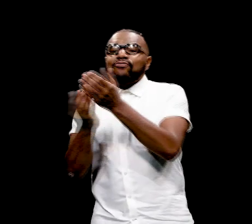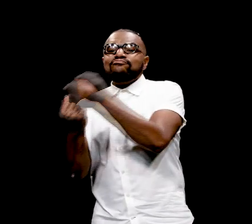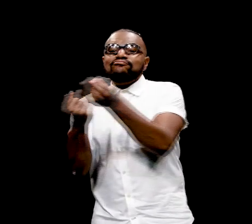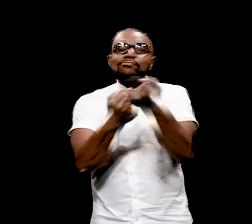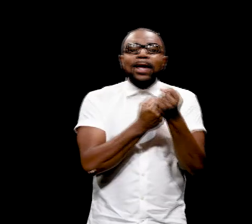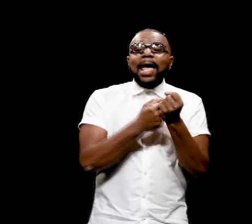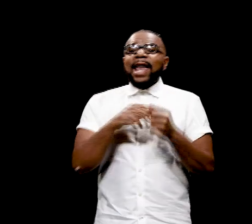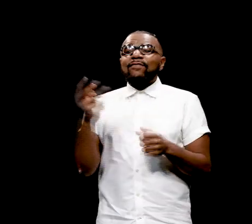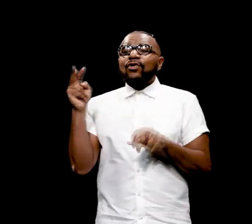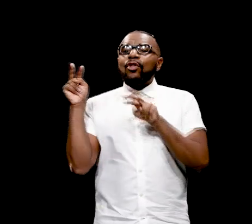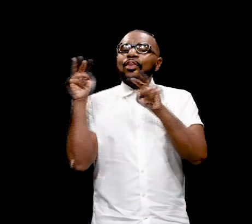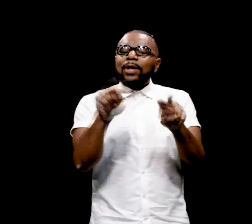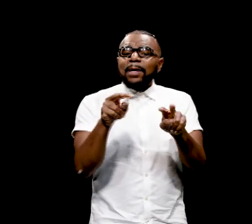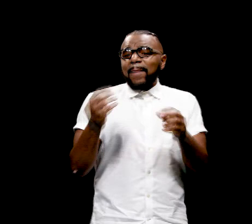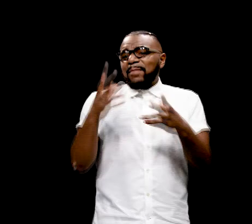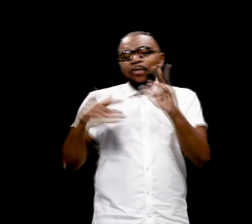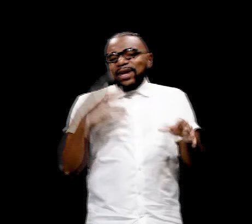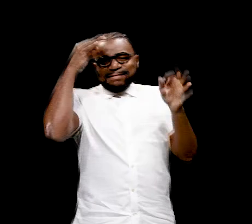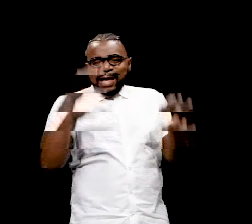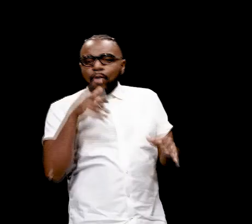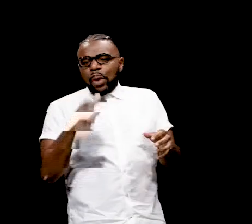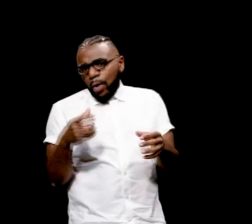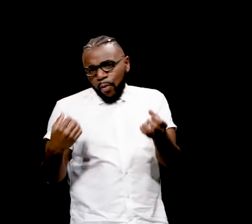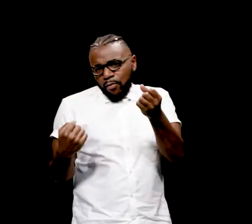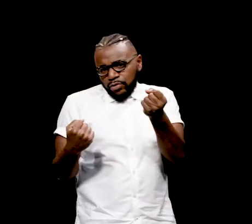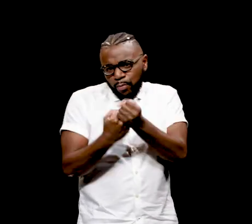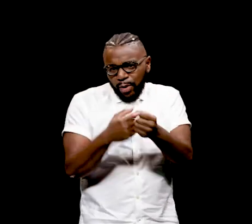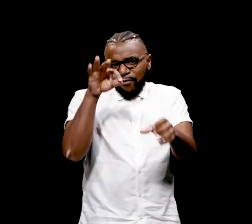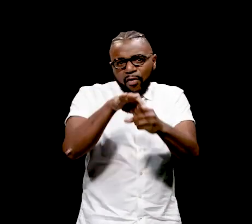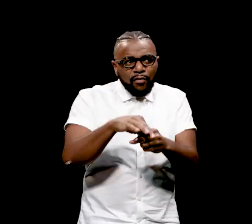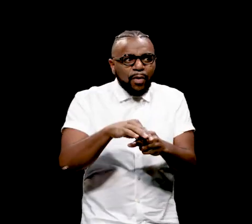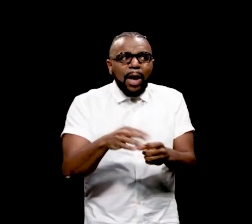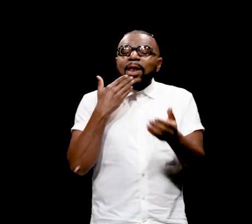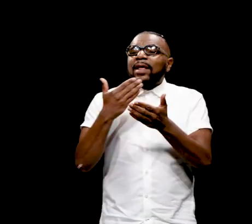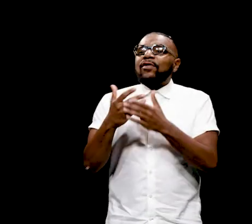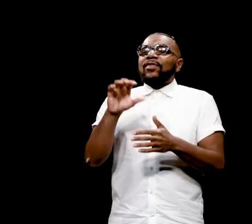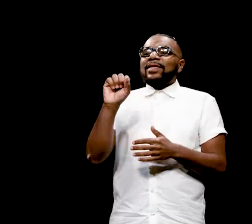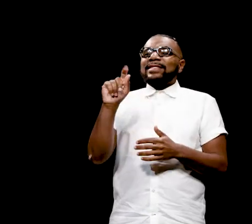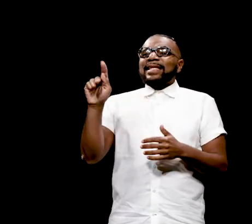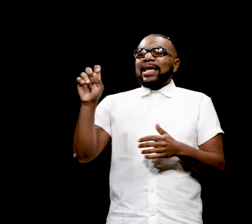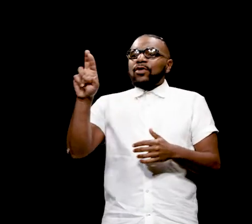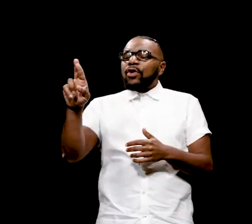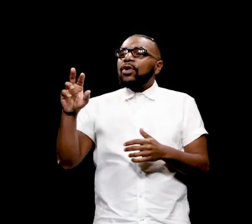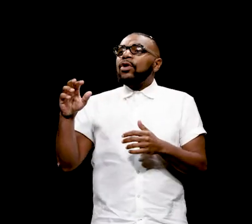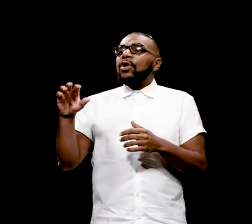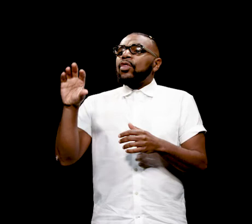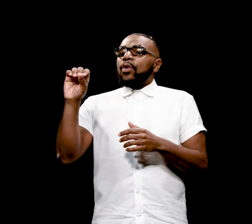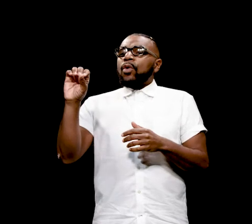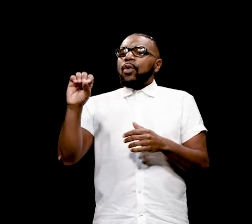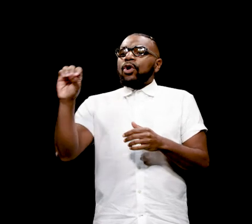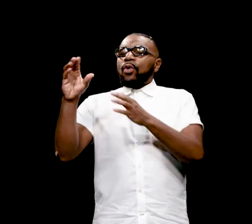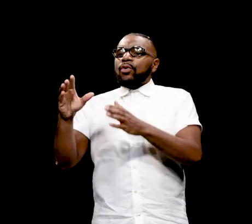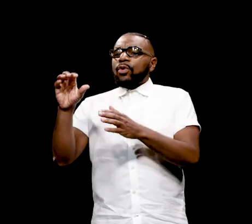races closely have already made a decision. I'm proud of the endorsements of the Scanner, the Oregonian, Willamette Week, the Portland